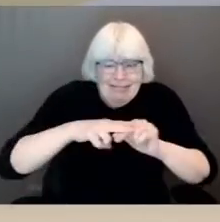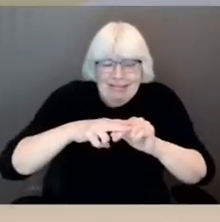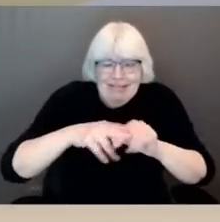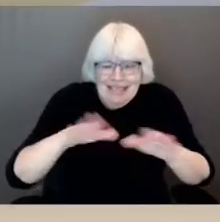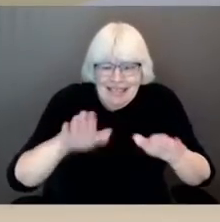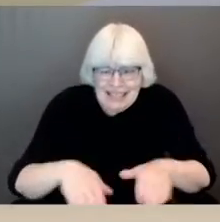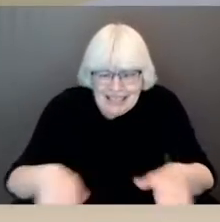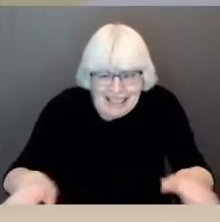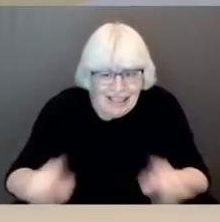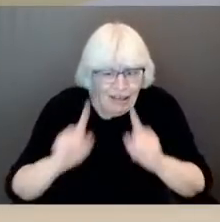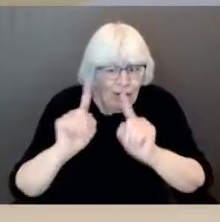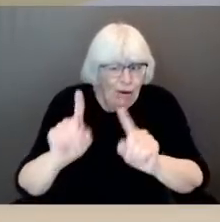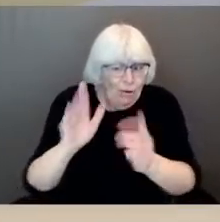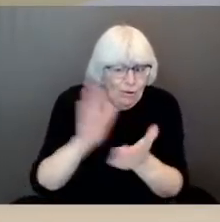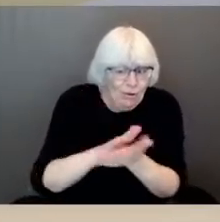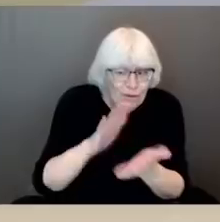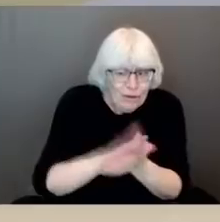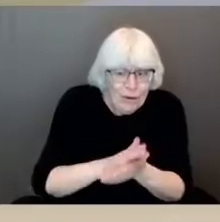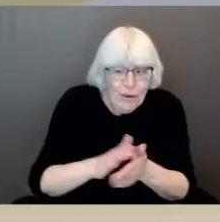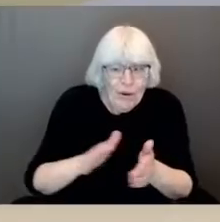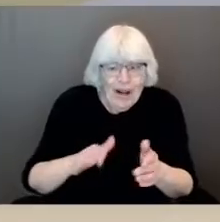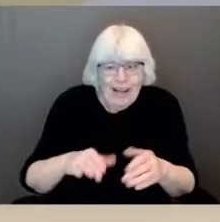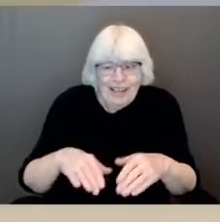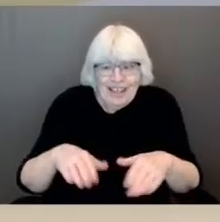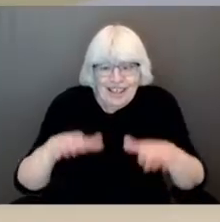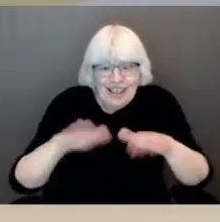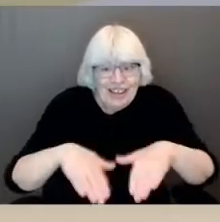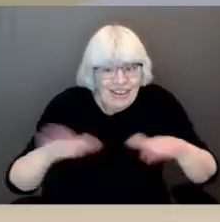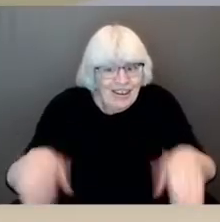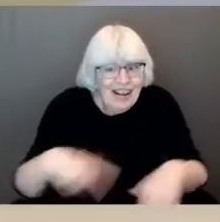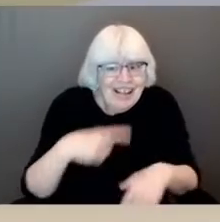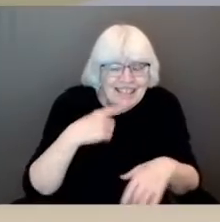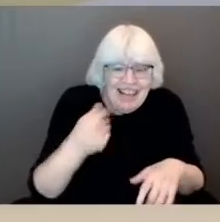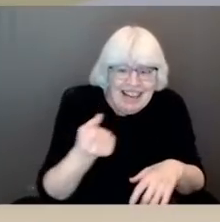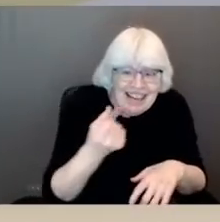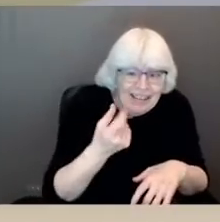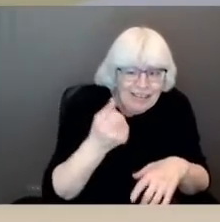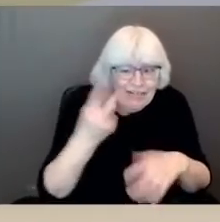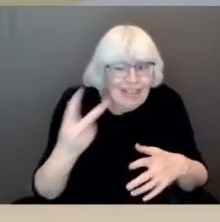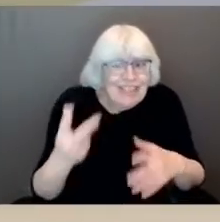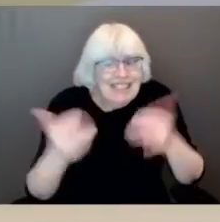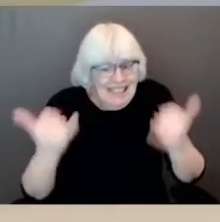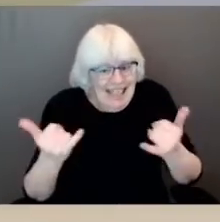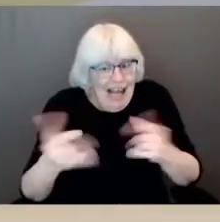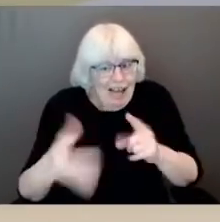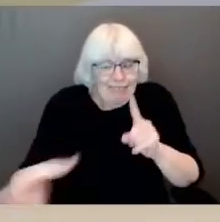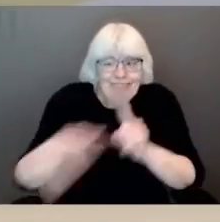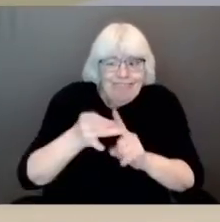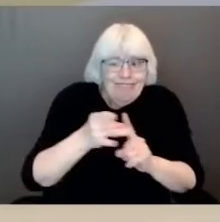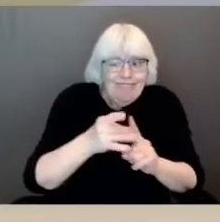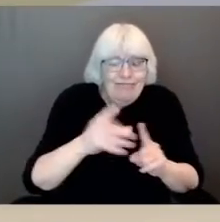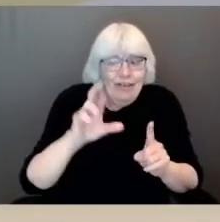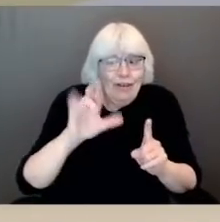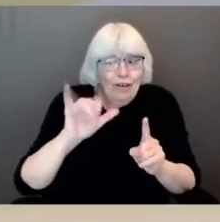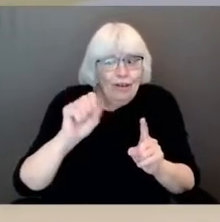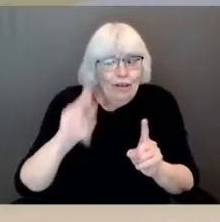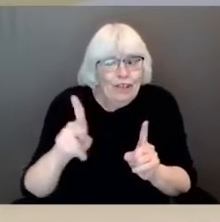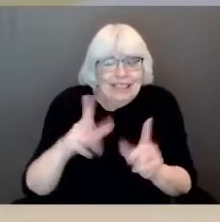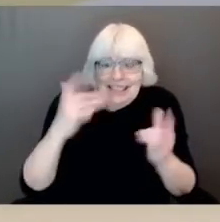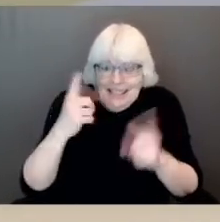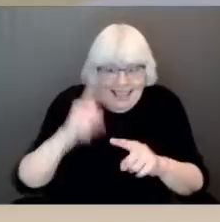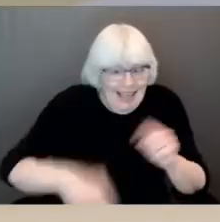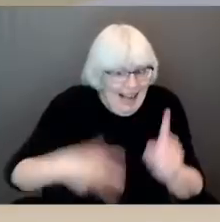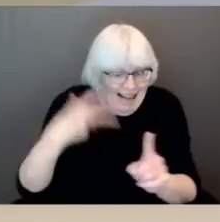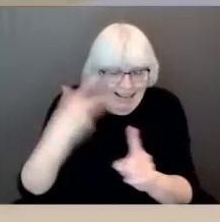the age of 12 are at greatest risk of infection because they are not eligible to be vaccinated yet. During the last